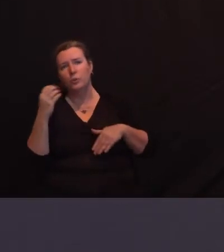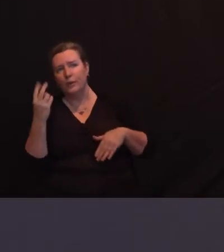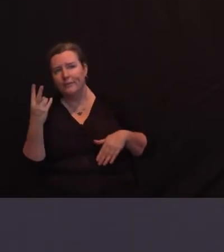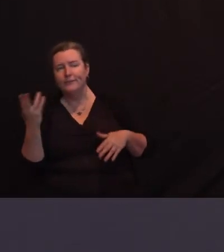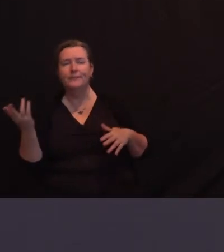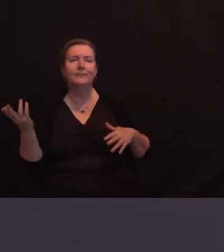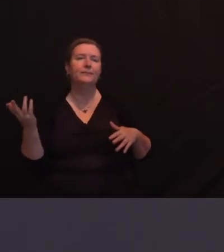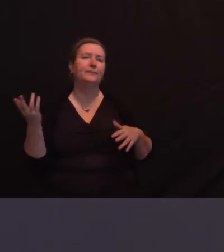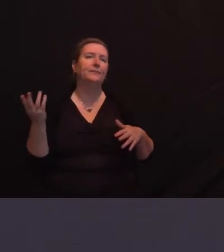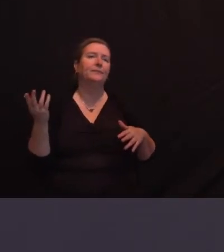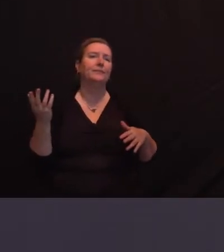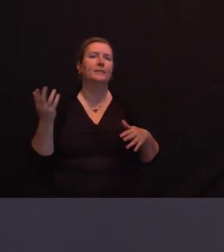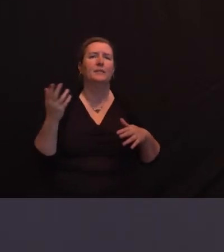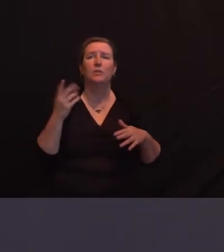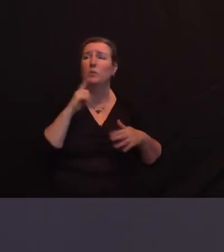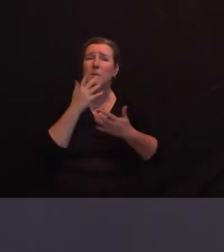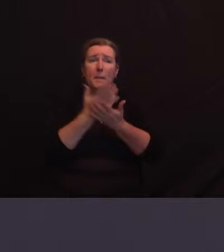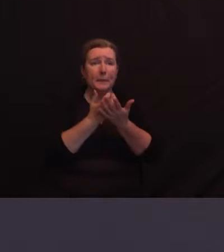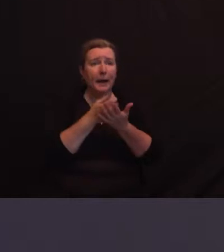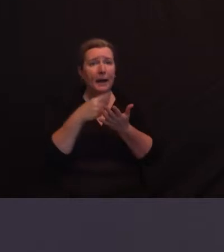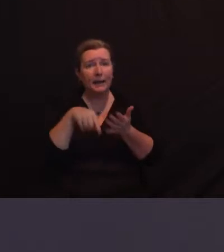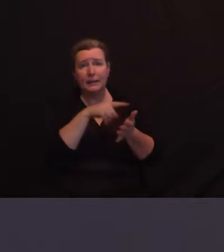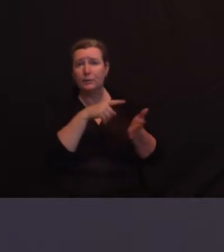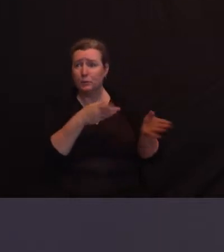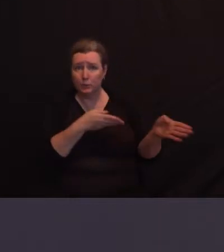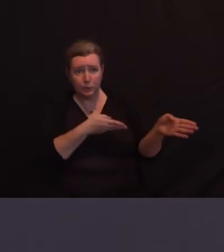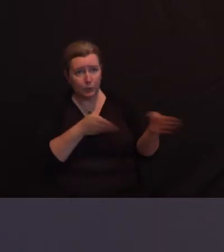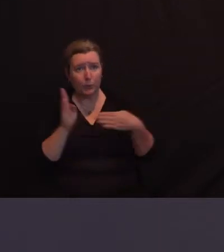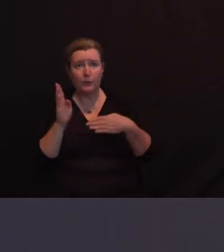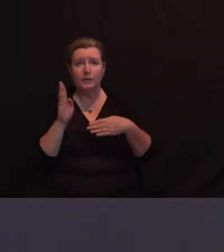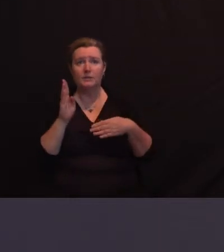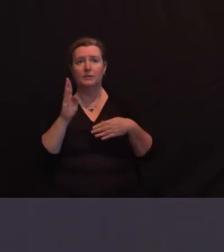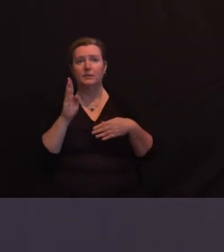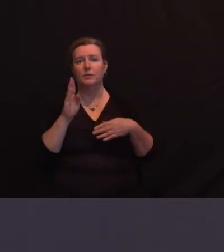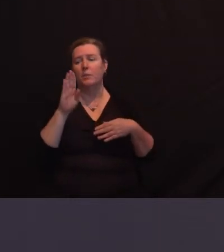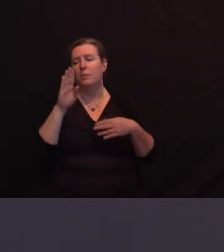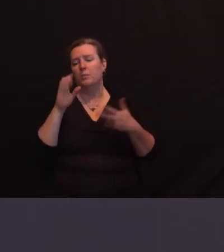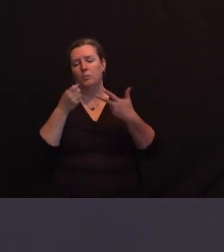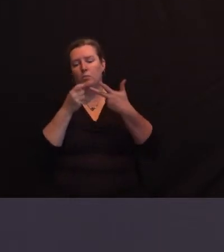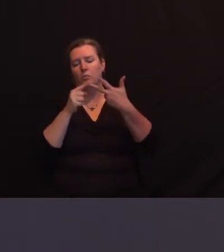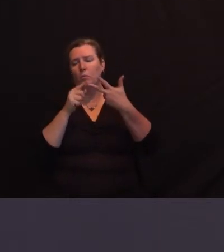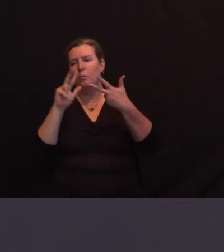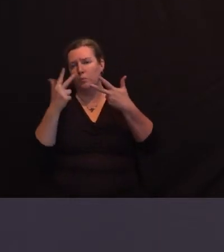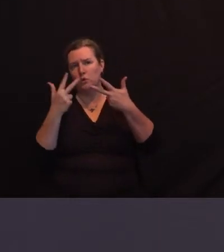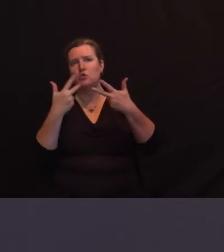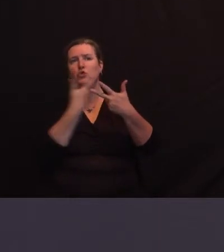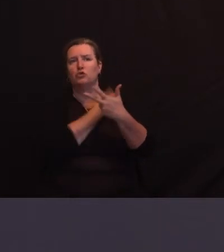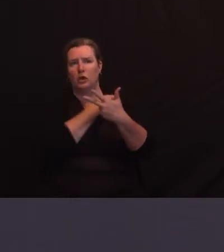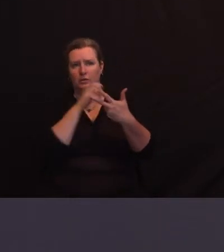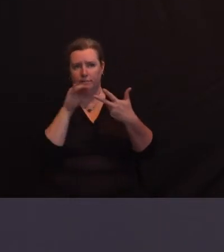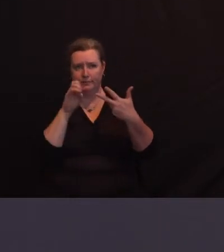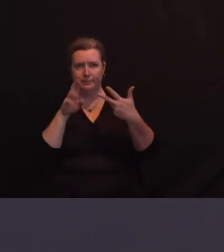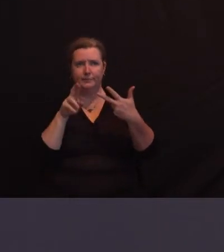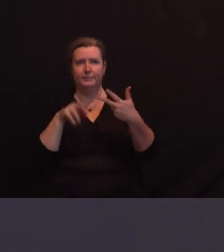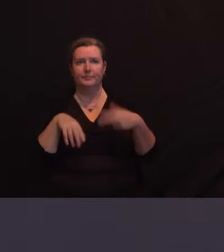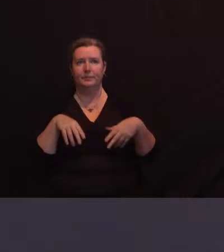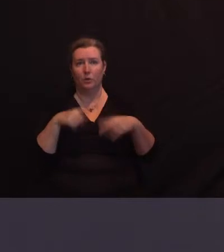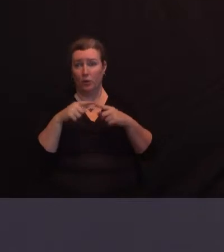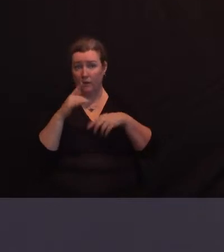I'd say, begging them to get in line and get those boosters and get those vaccine shots.